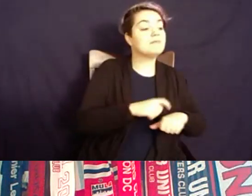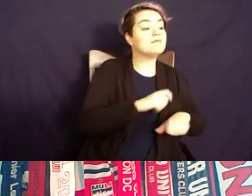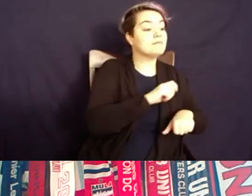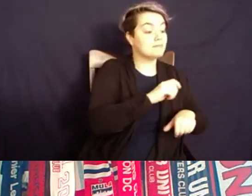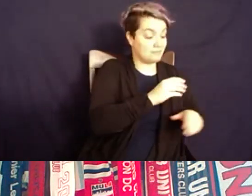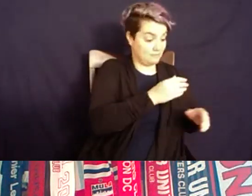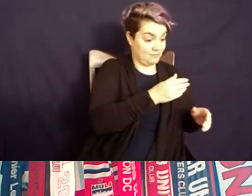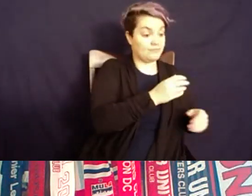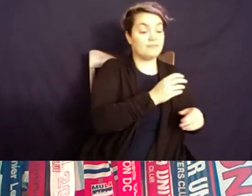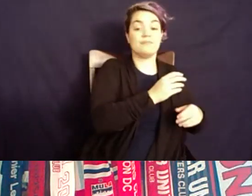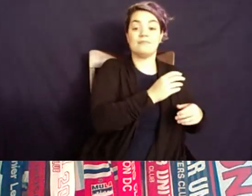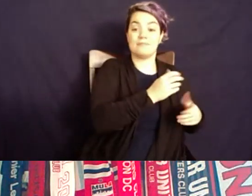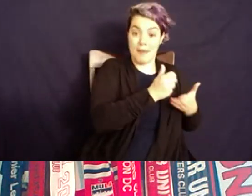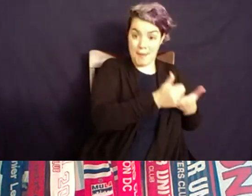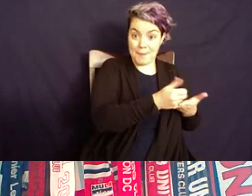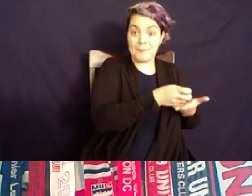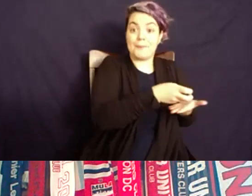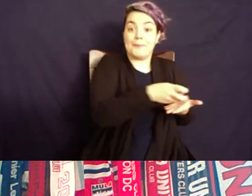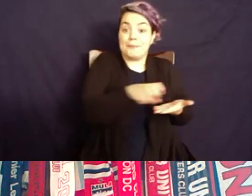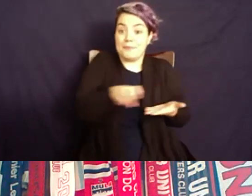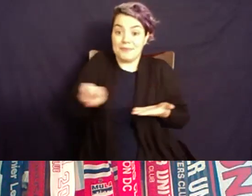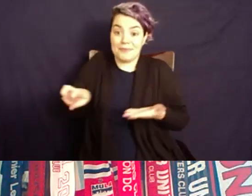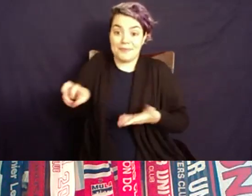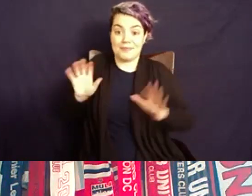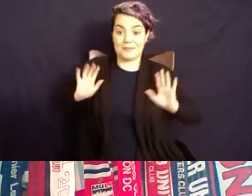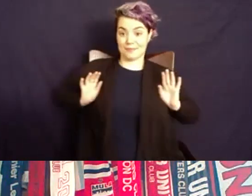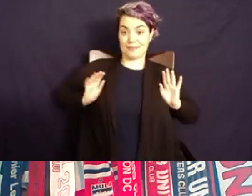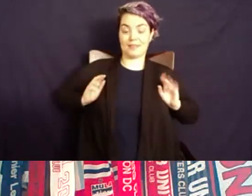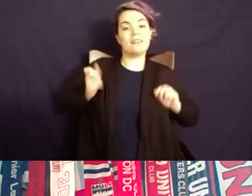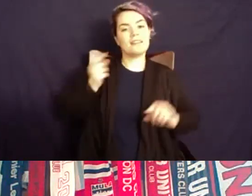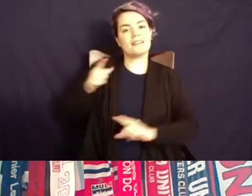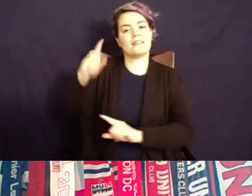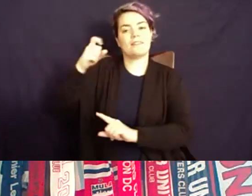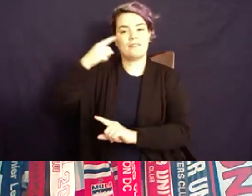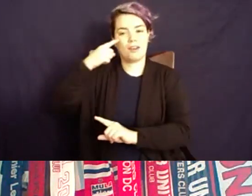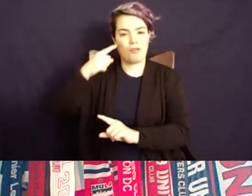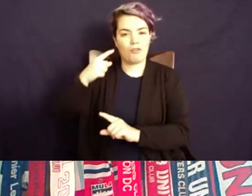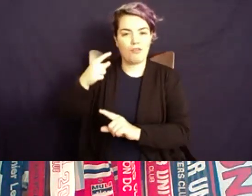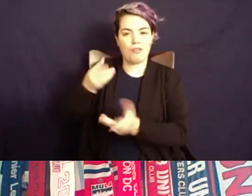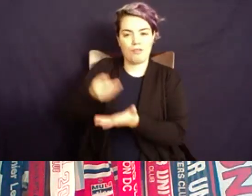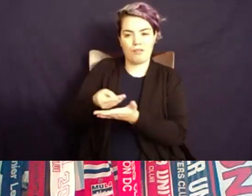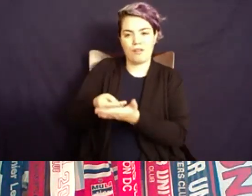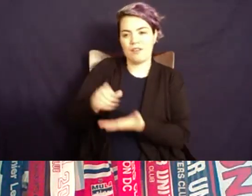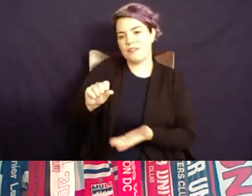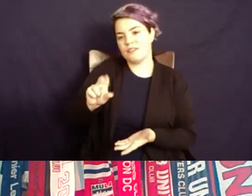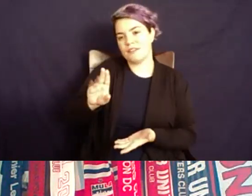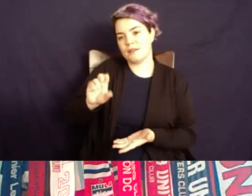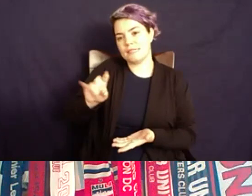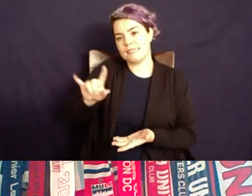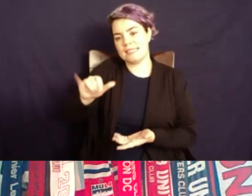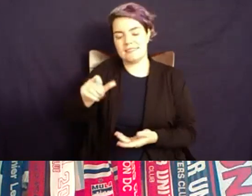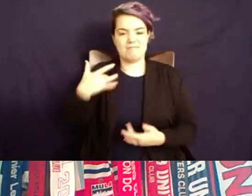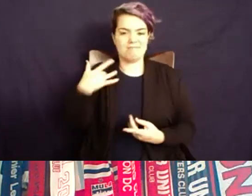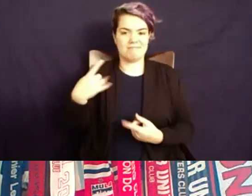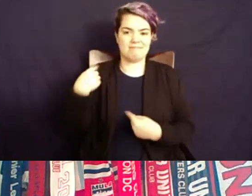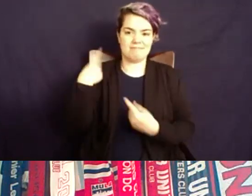subsidy, understanding that because the federal subsidies have typically not been sufficient